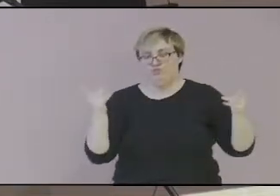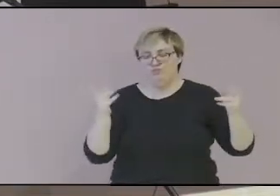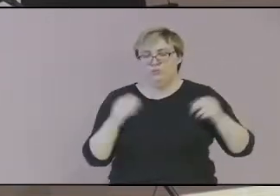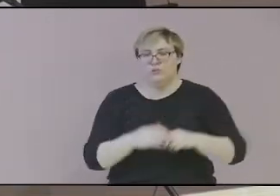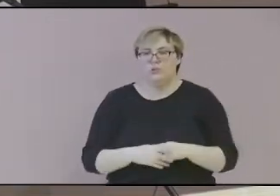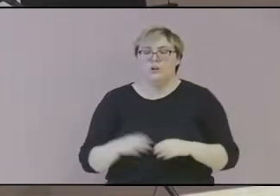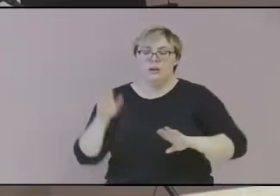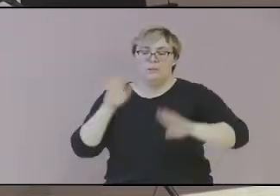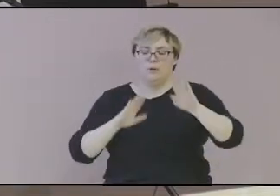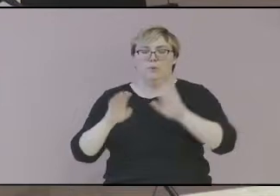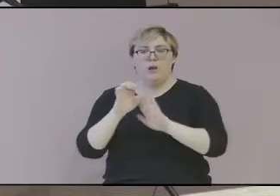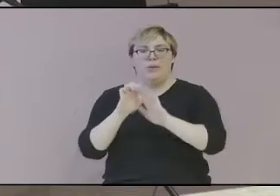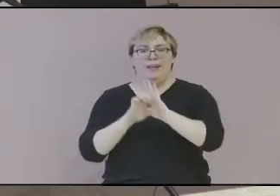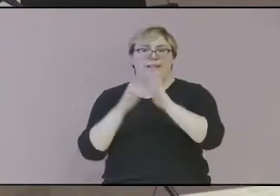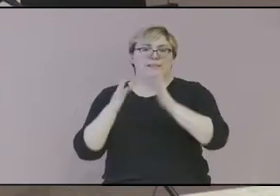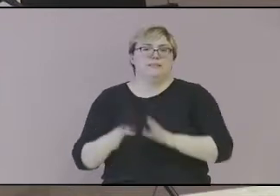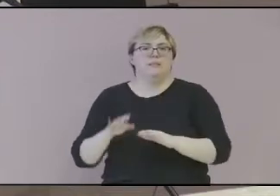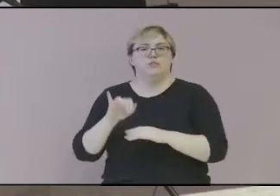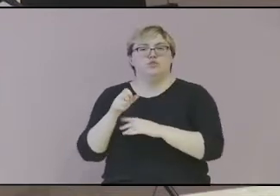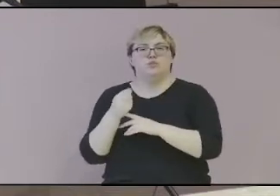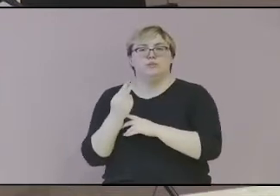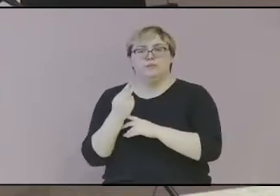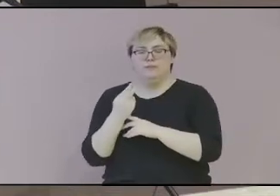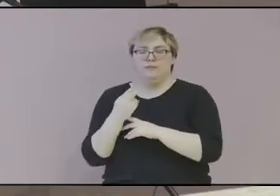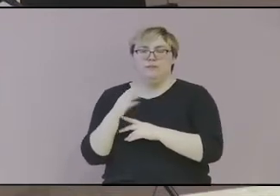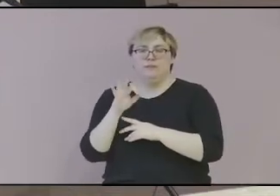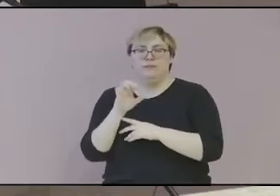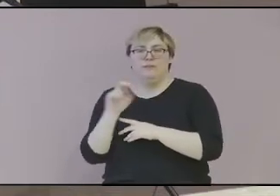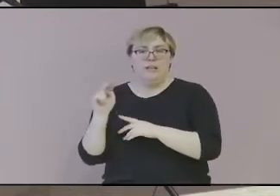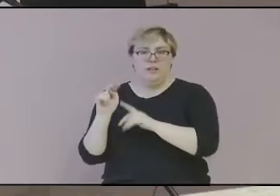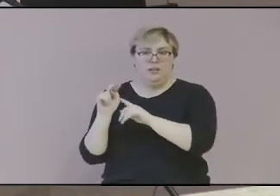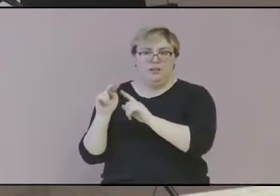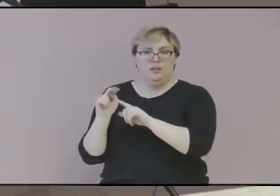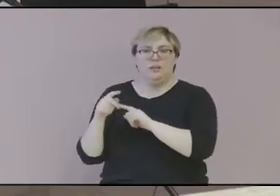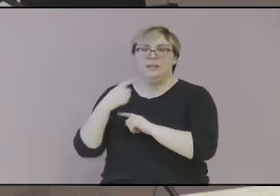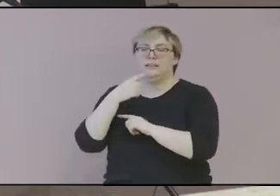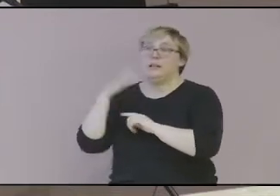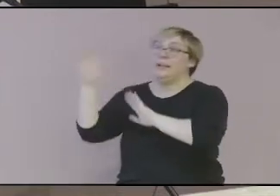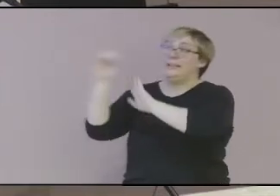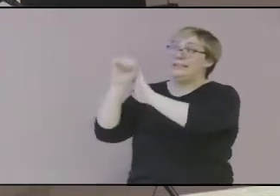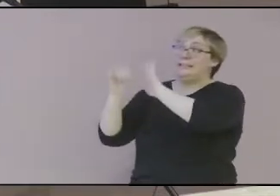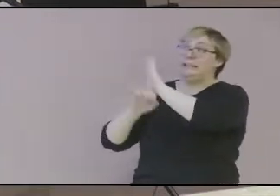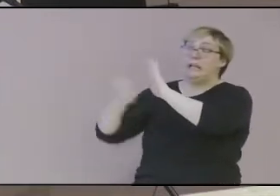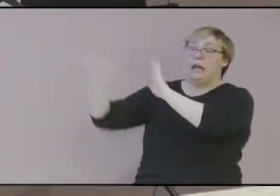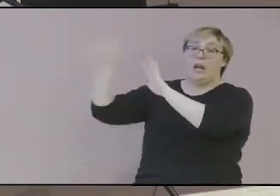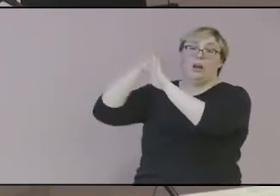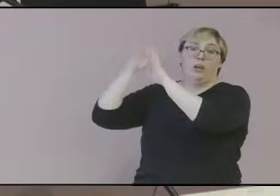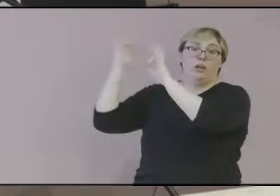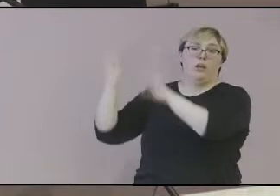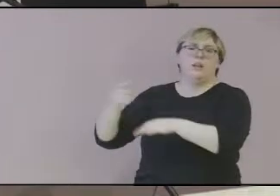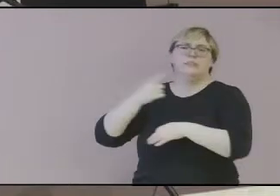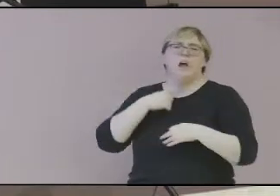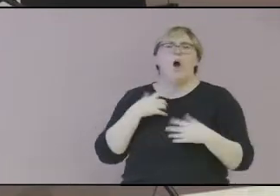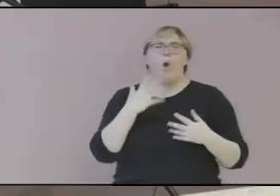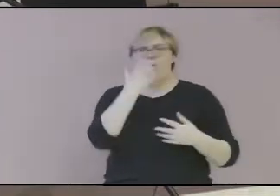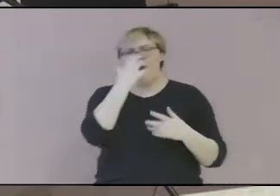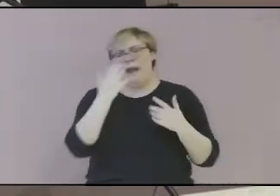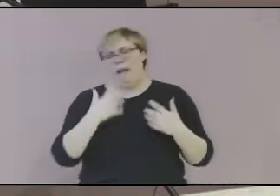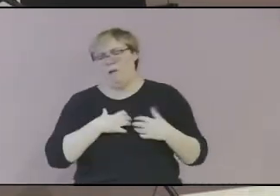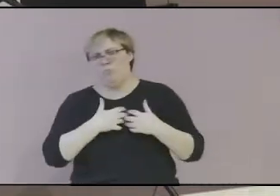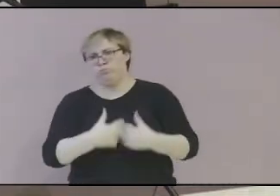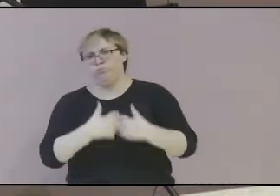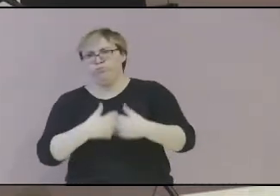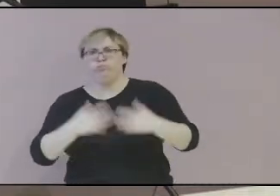Joseph Finns, for instance, argues, quote, although the official line from the state was there were enough ventilators to go around, the reality is that the